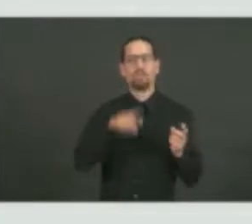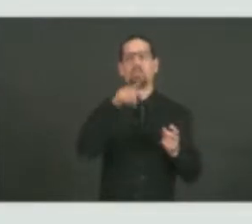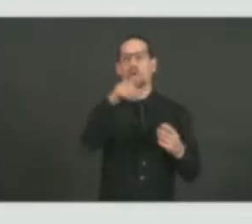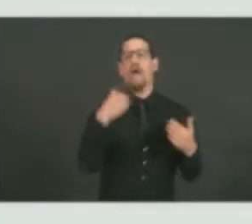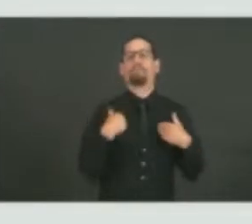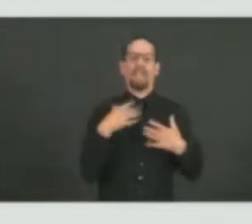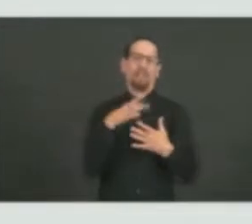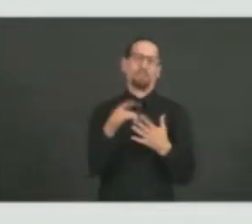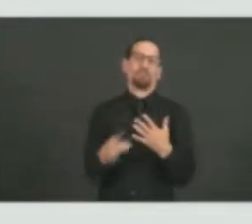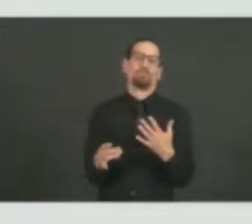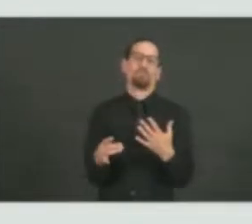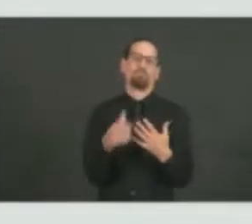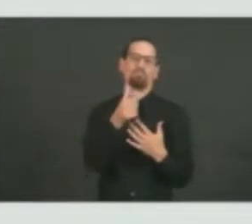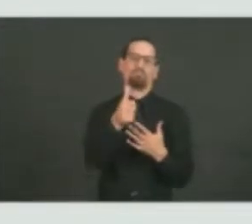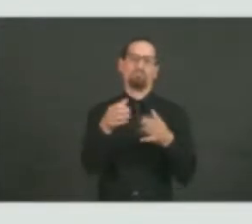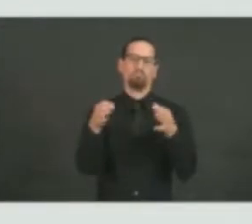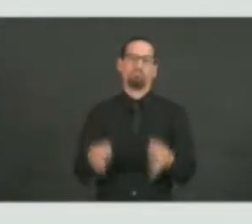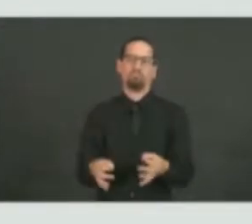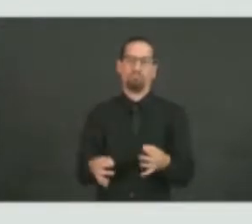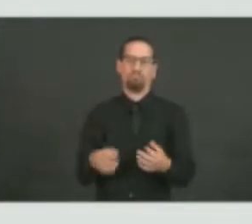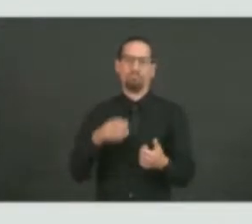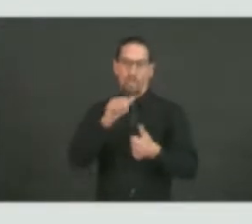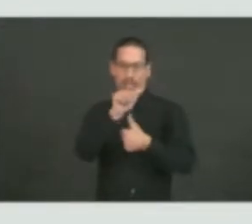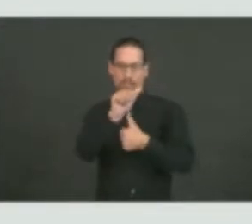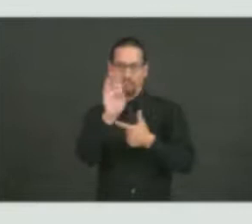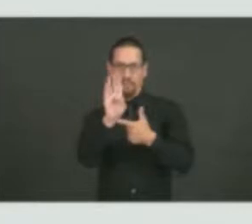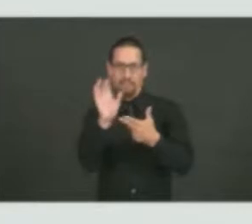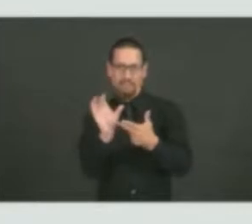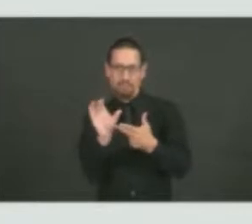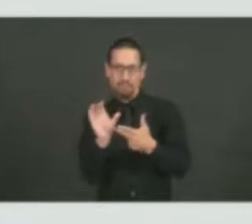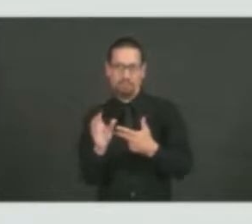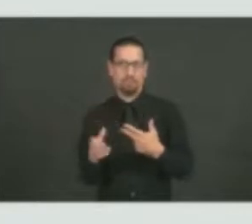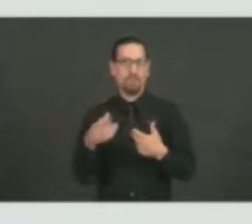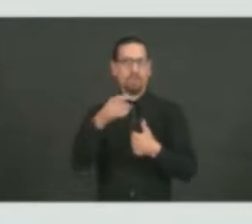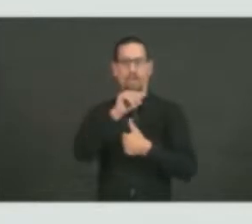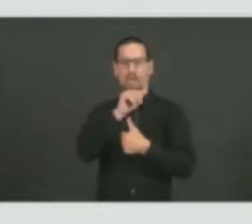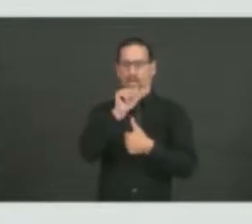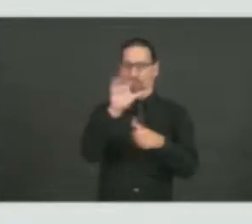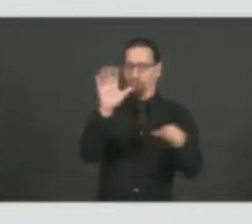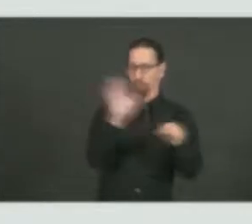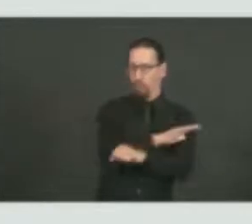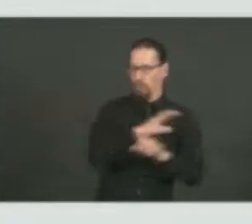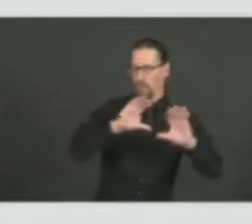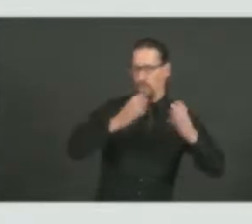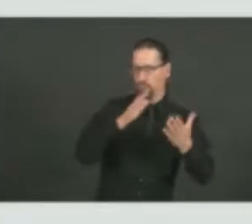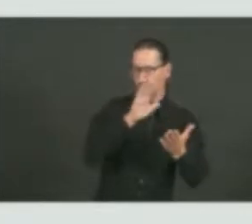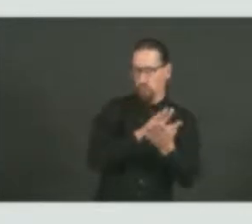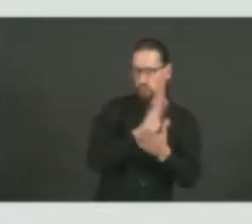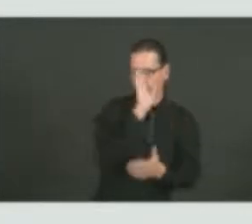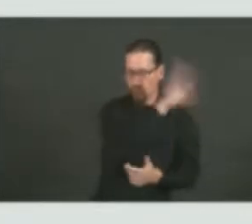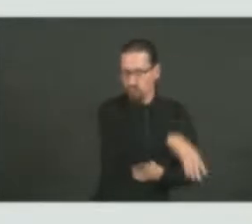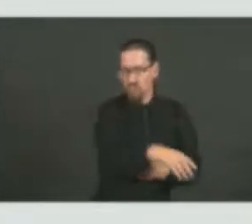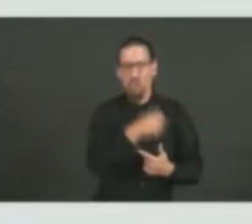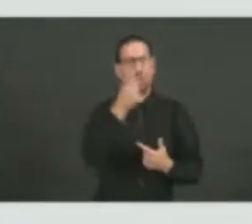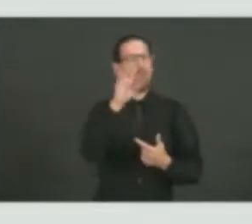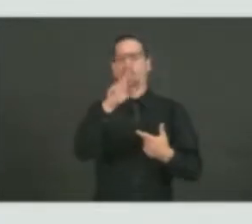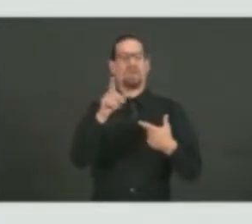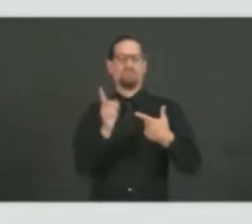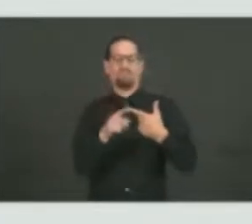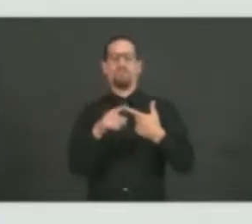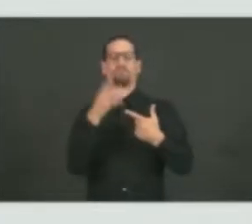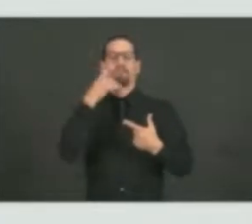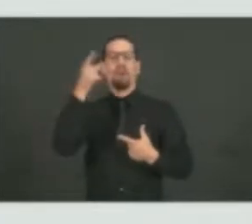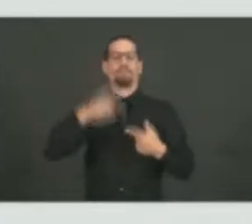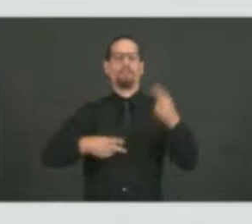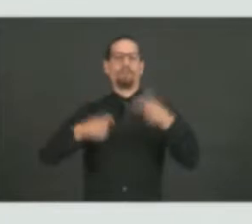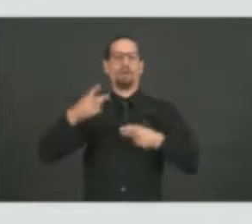So this is where we are. I would say Rhode Island so far has done a very good job dealing with this crisis. We've done a very good job with